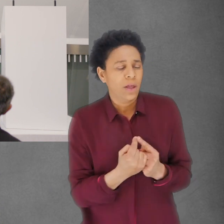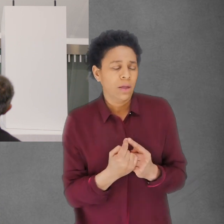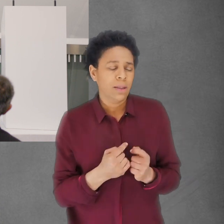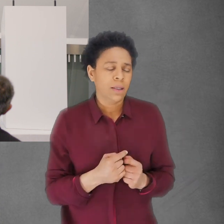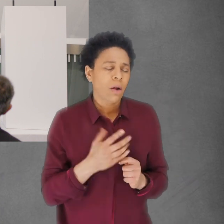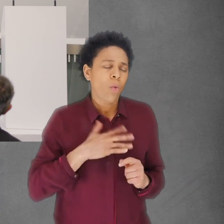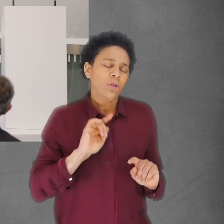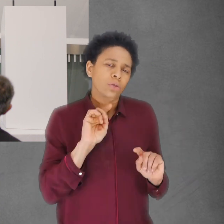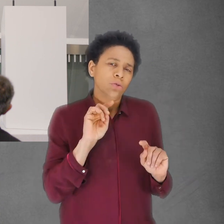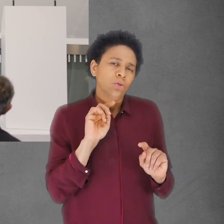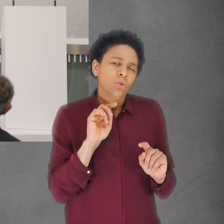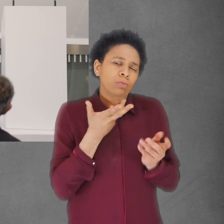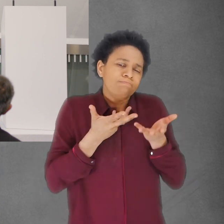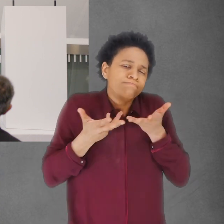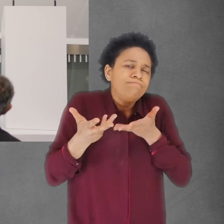sounds,